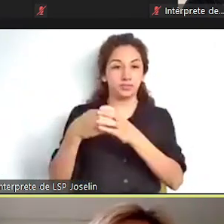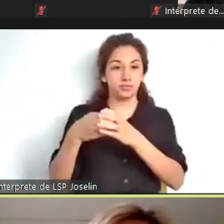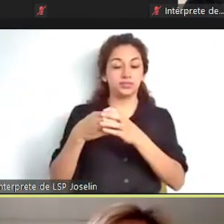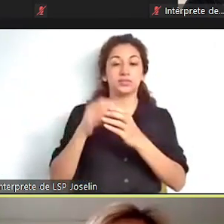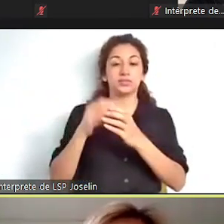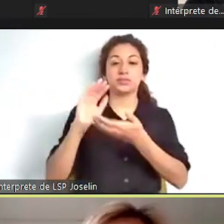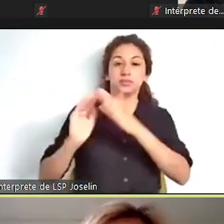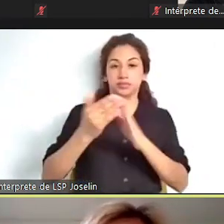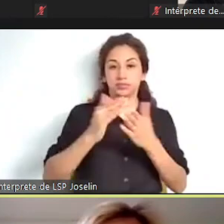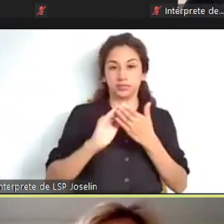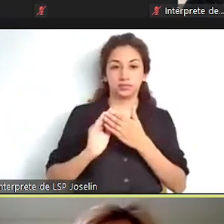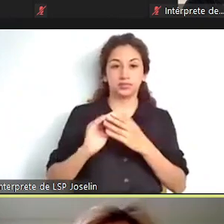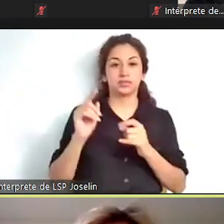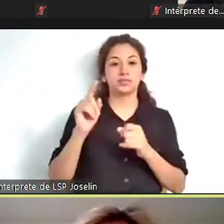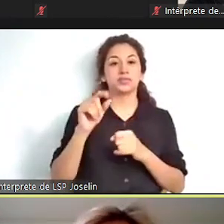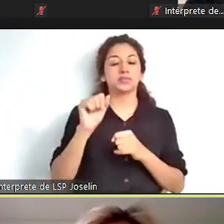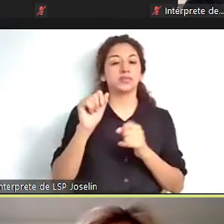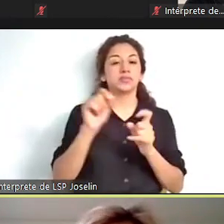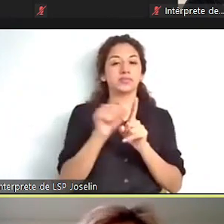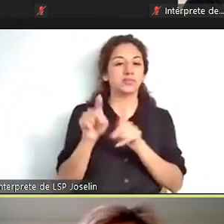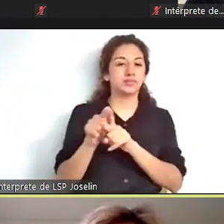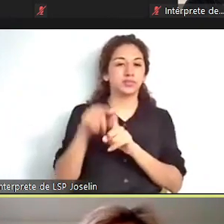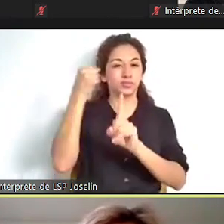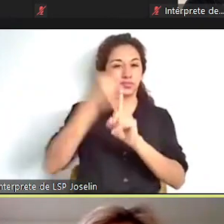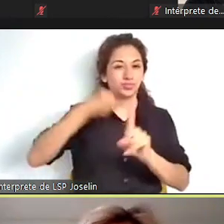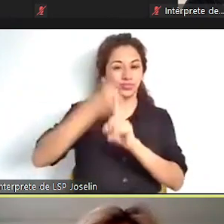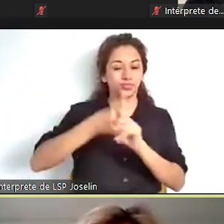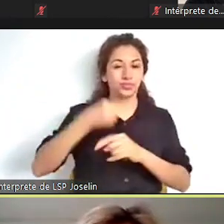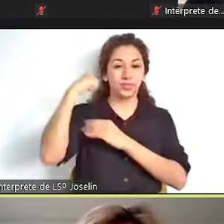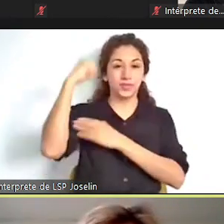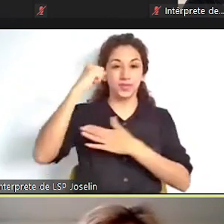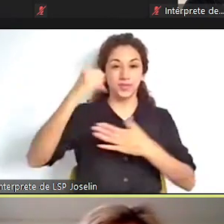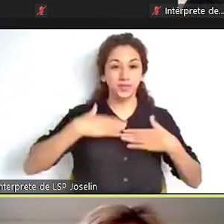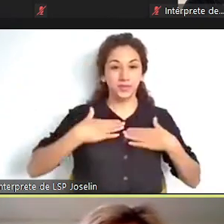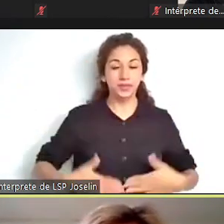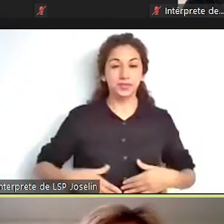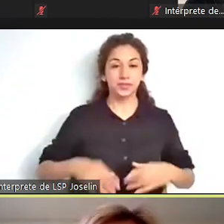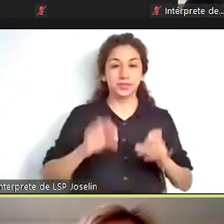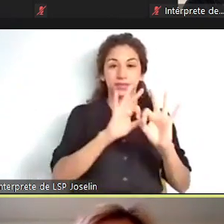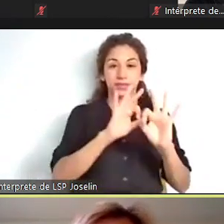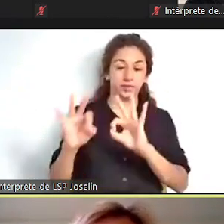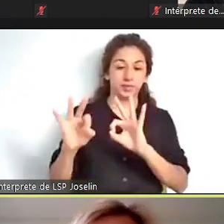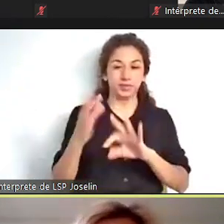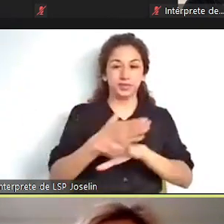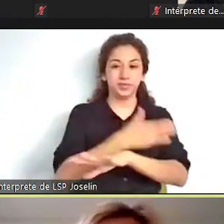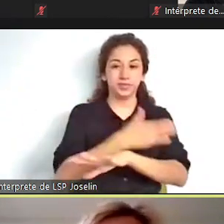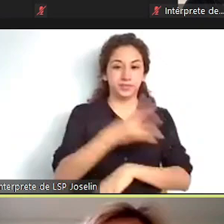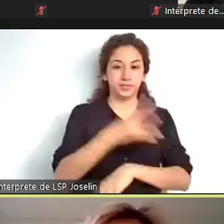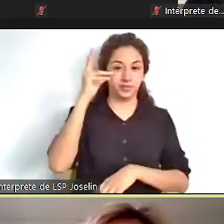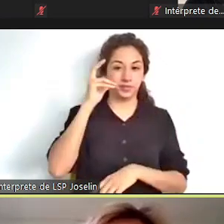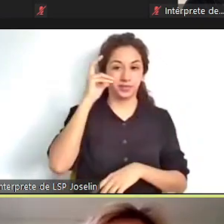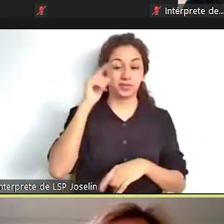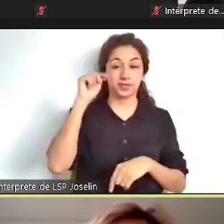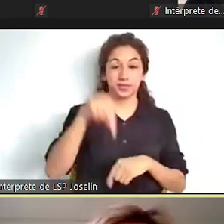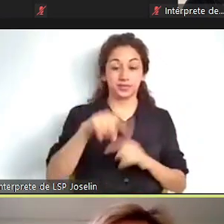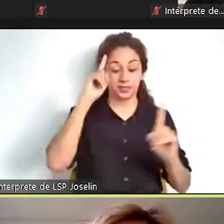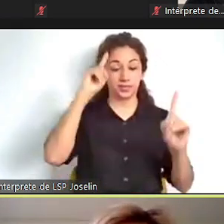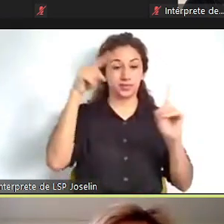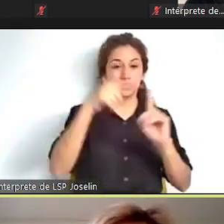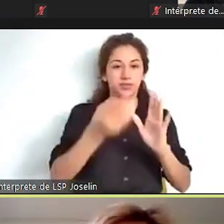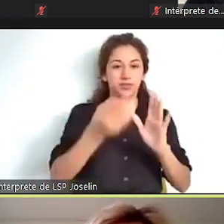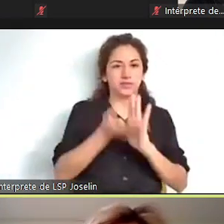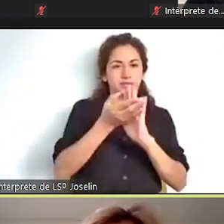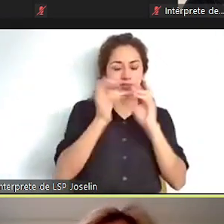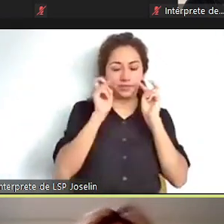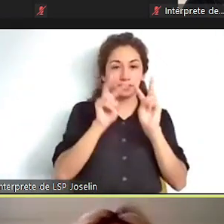the organization top civil society unions and indigenous peoples as we heard in the opening session that this